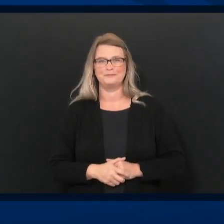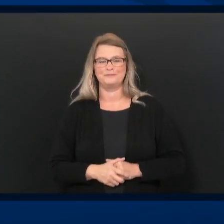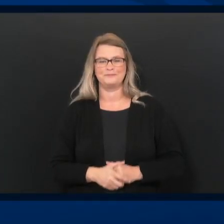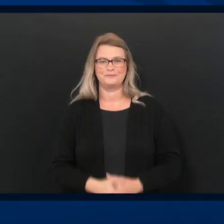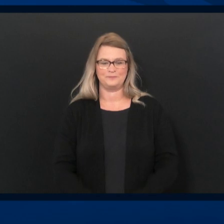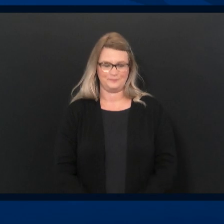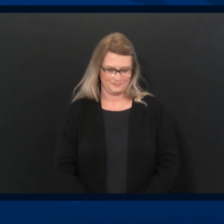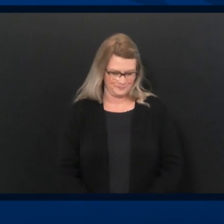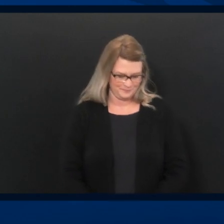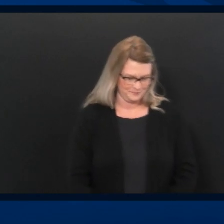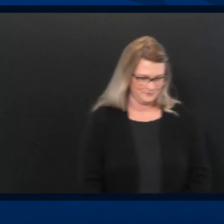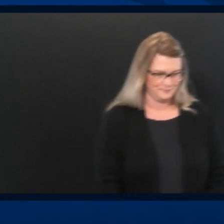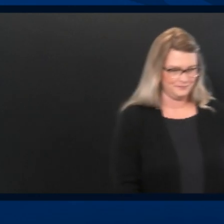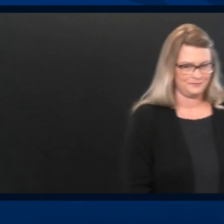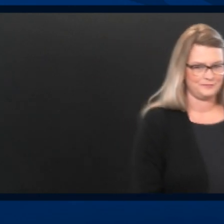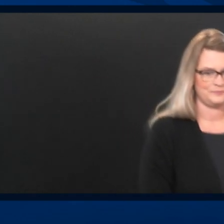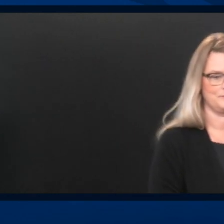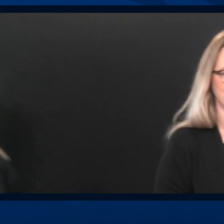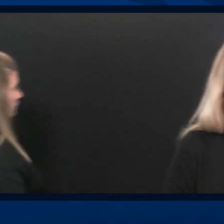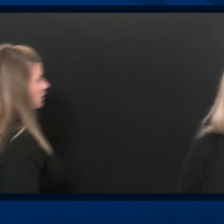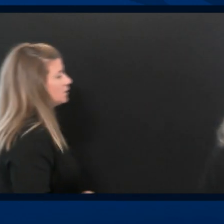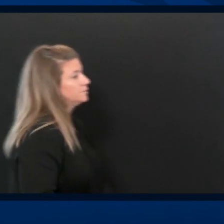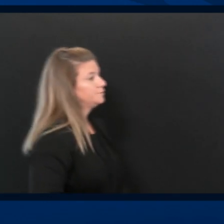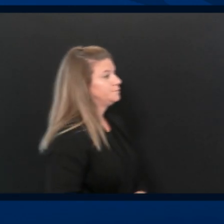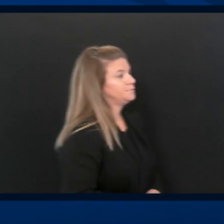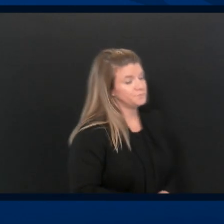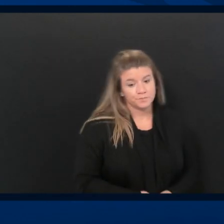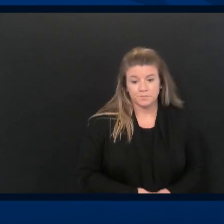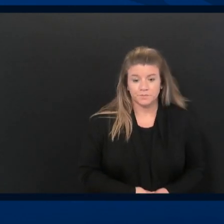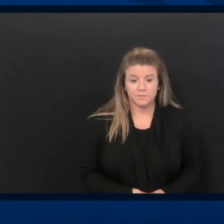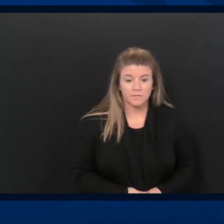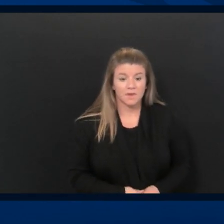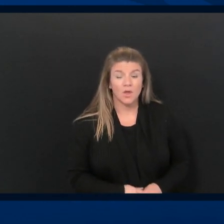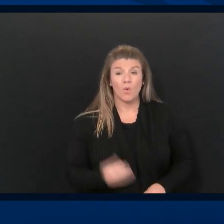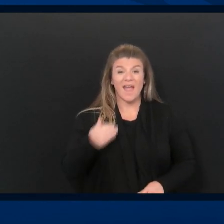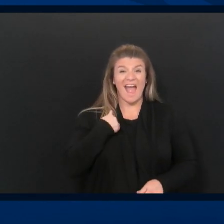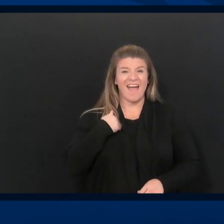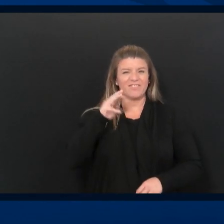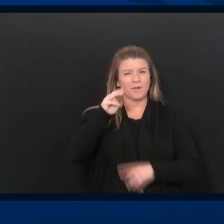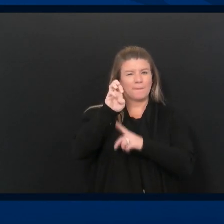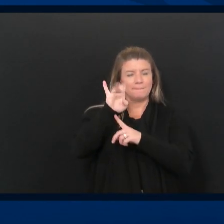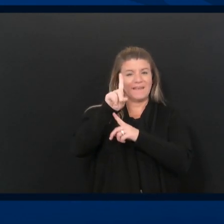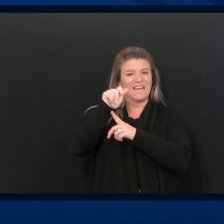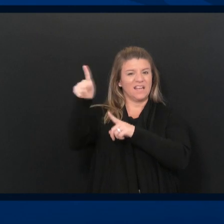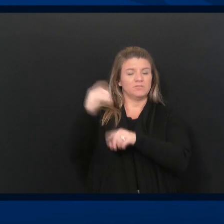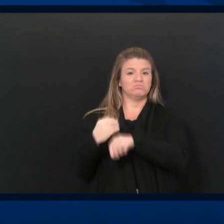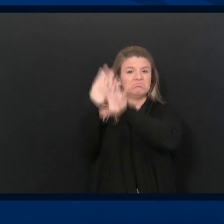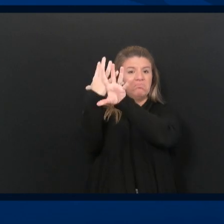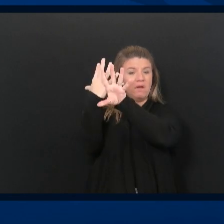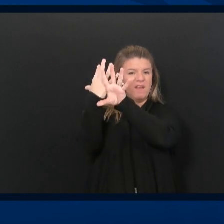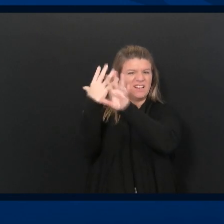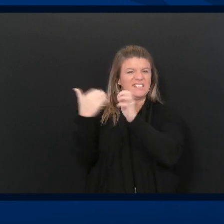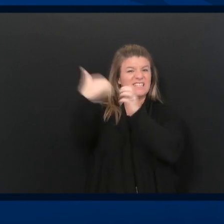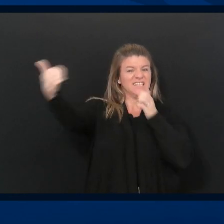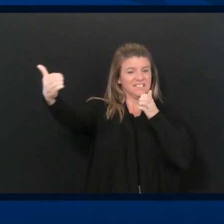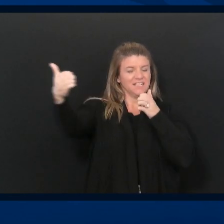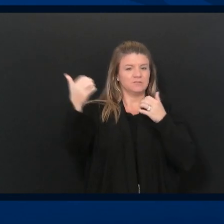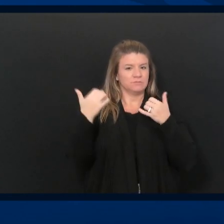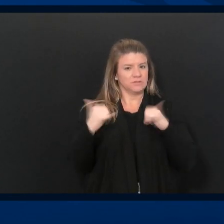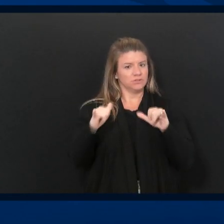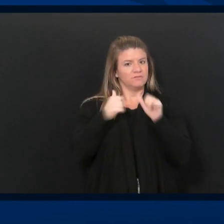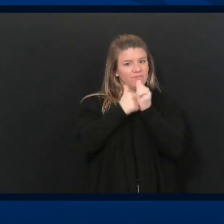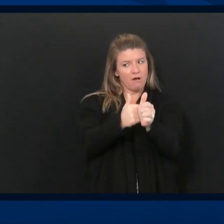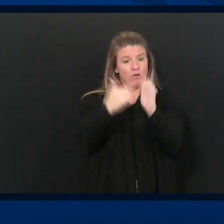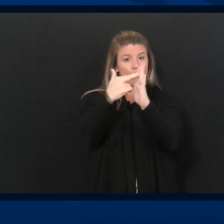All right, thank you. Once again, we are holding today's briefing with media members joining us virtually to practice good social distancing. The first questioner we have today